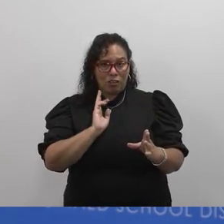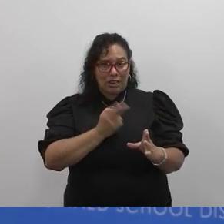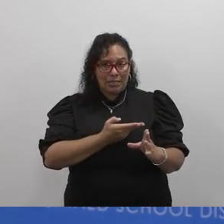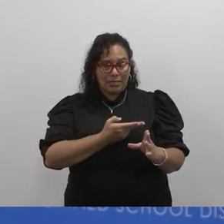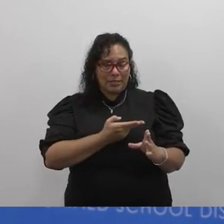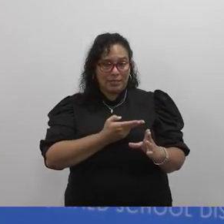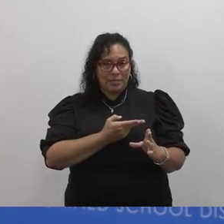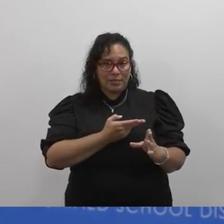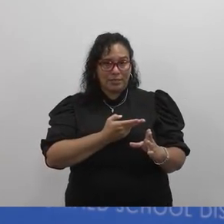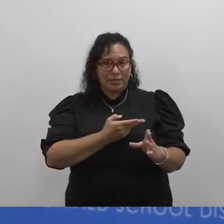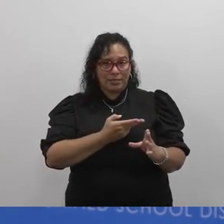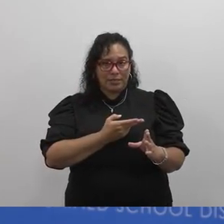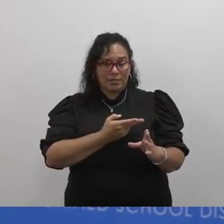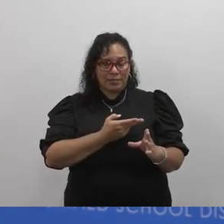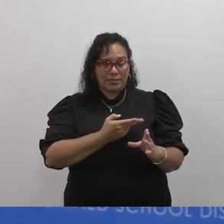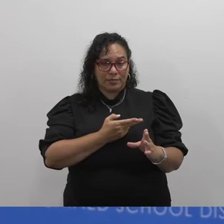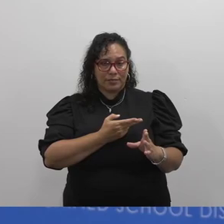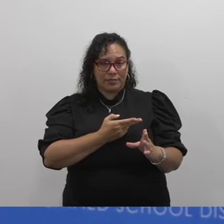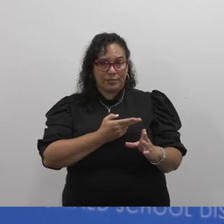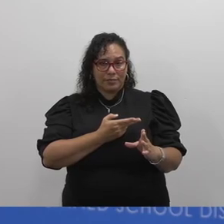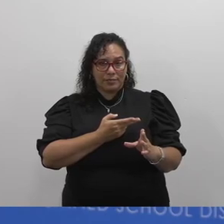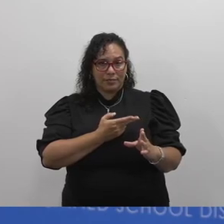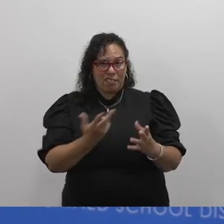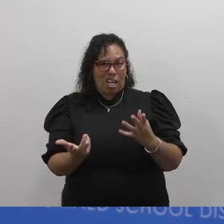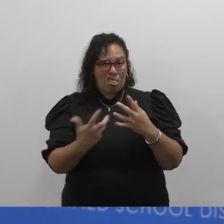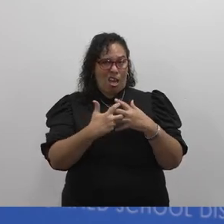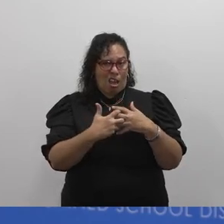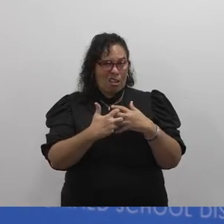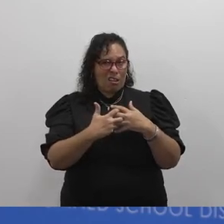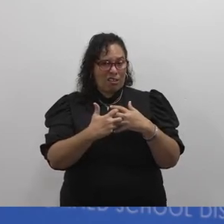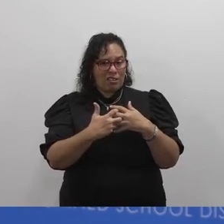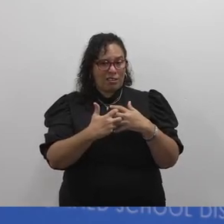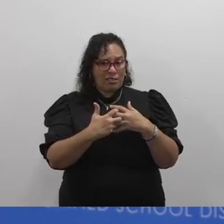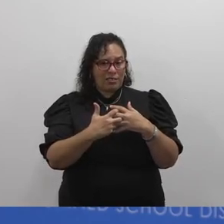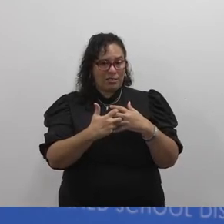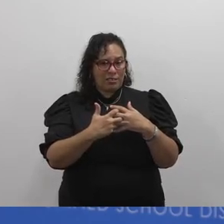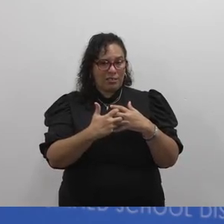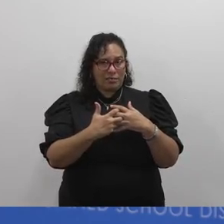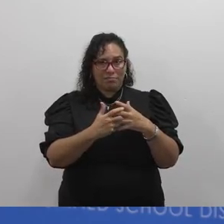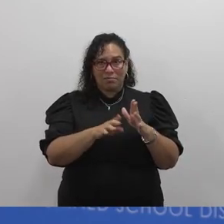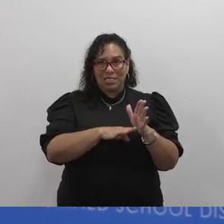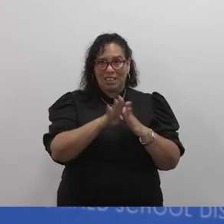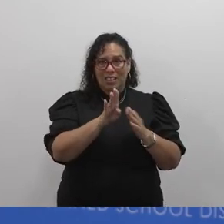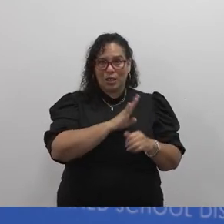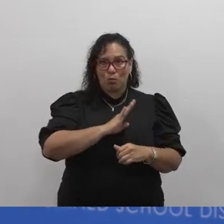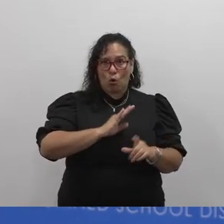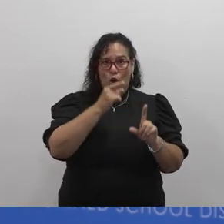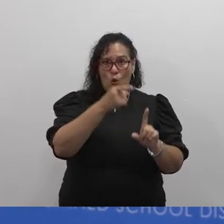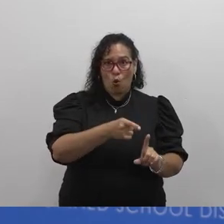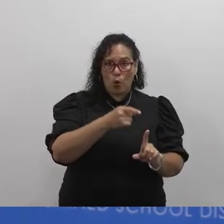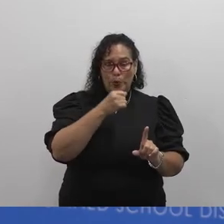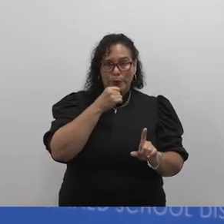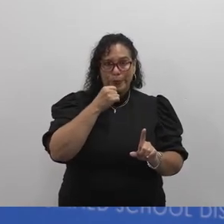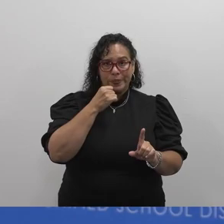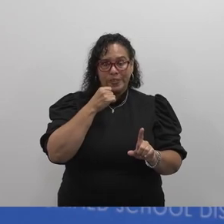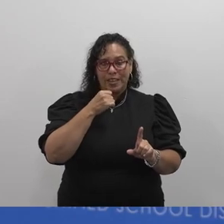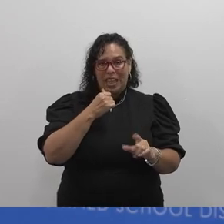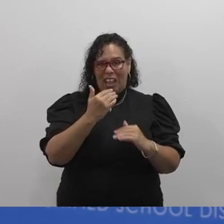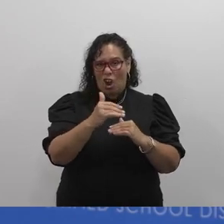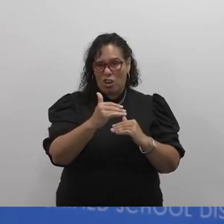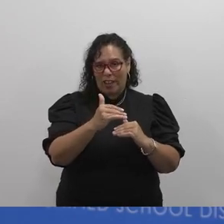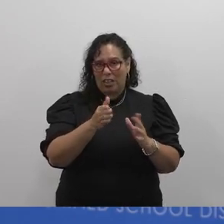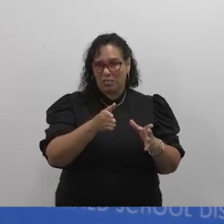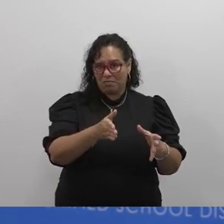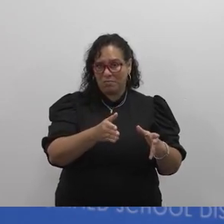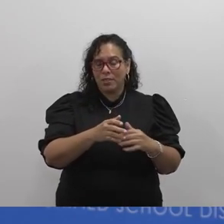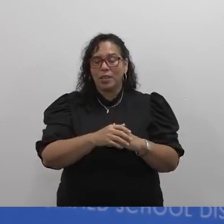us to align as we're developing our board goals and guardrails, sort